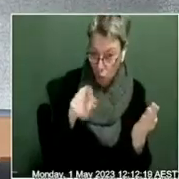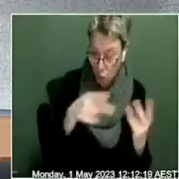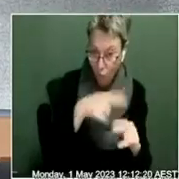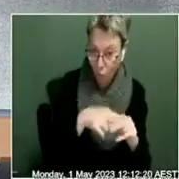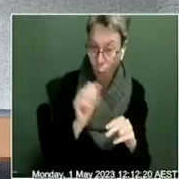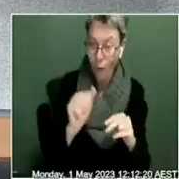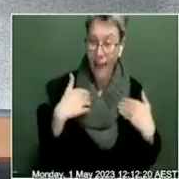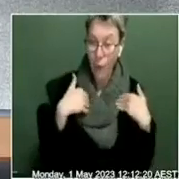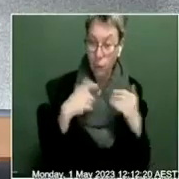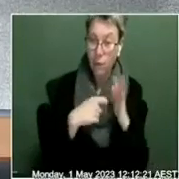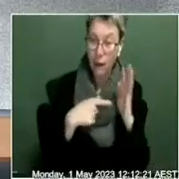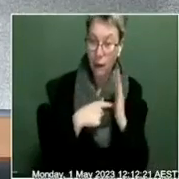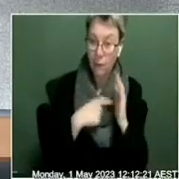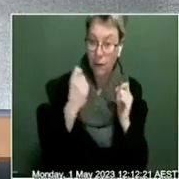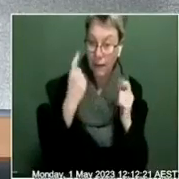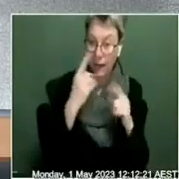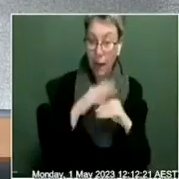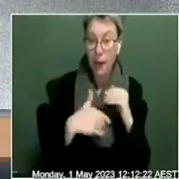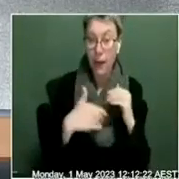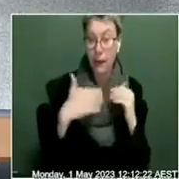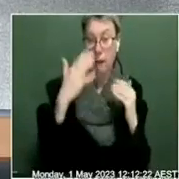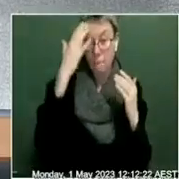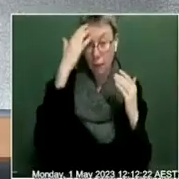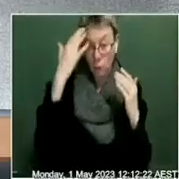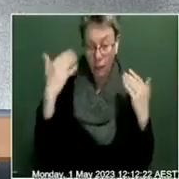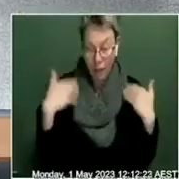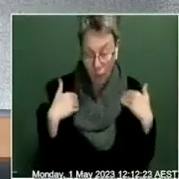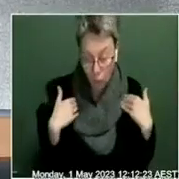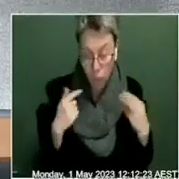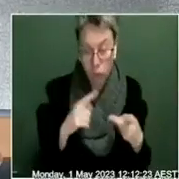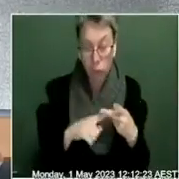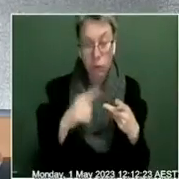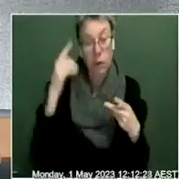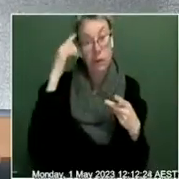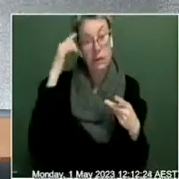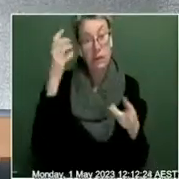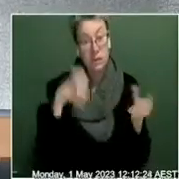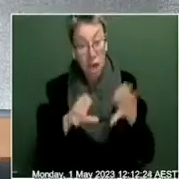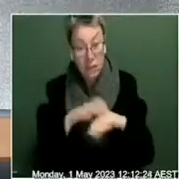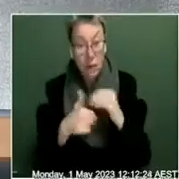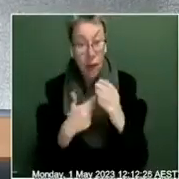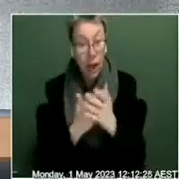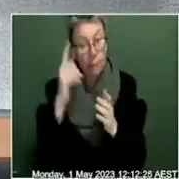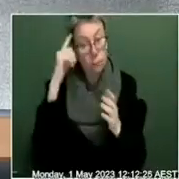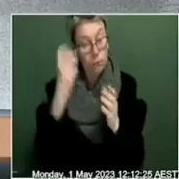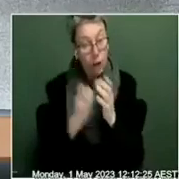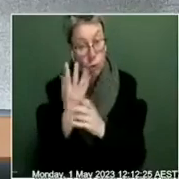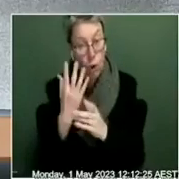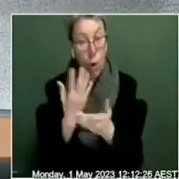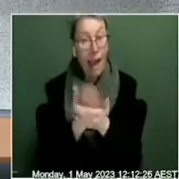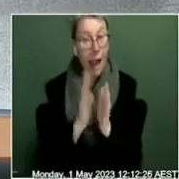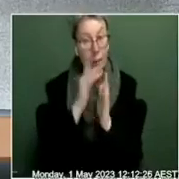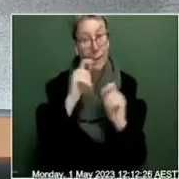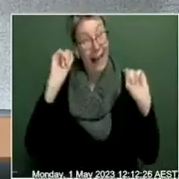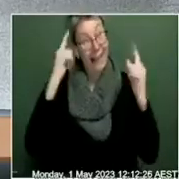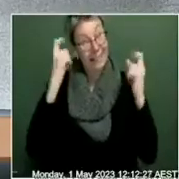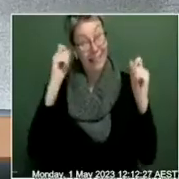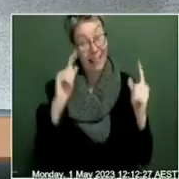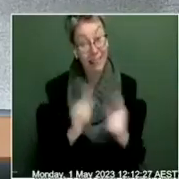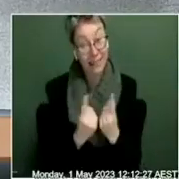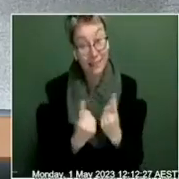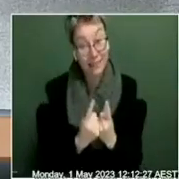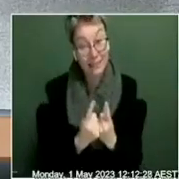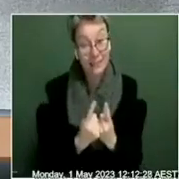I think because this work was undertaken by a national working group, that it's not unusual in Commonwealth-state relations type work